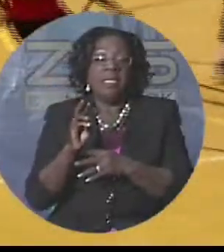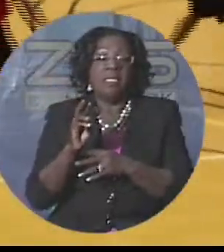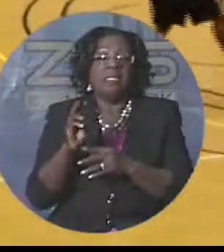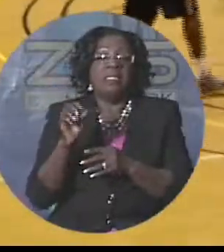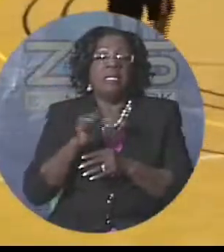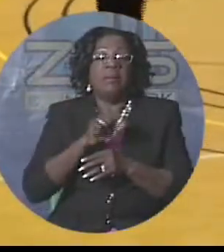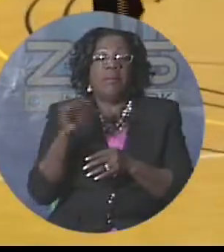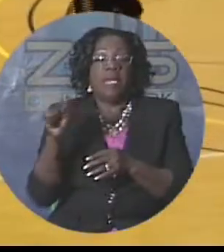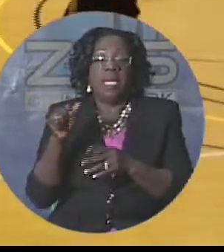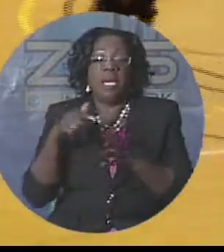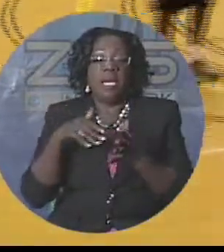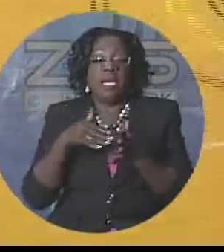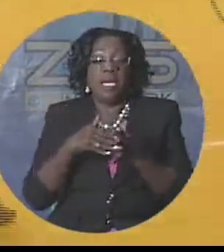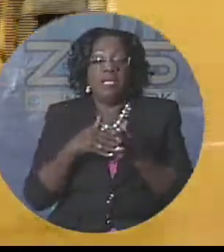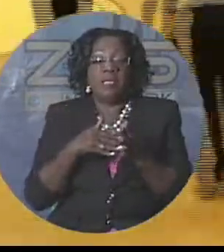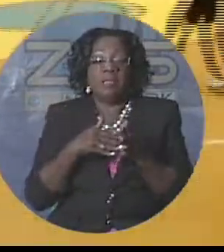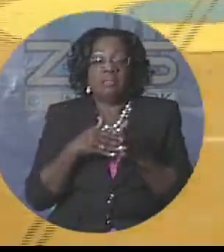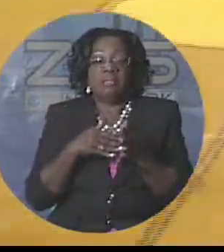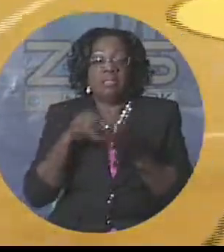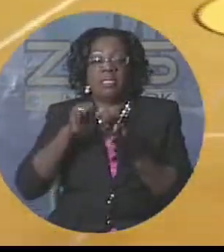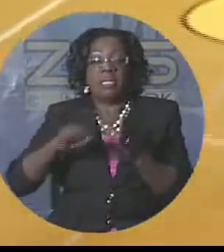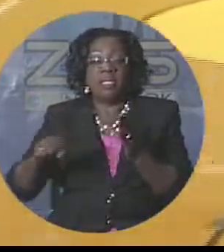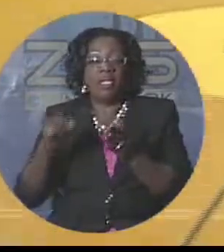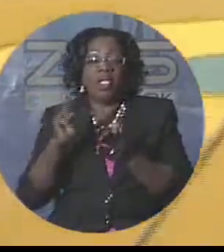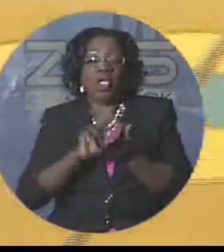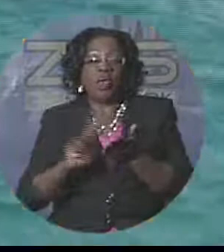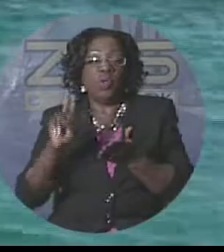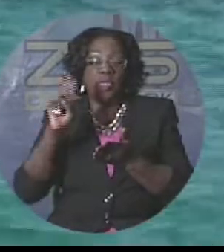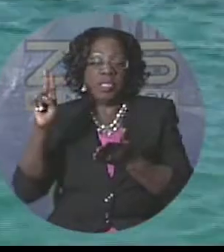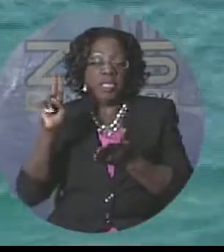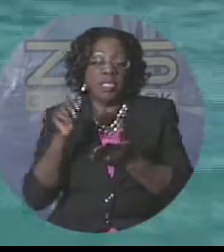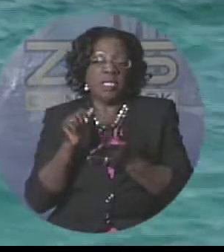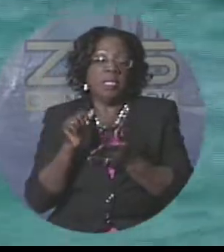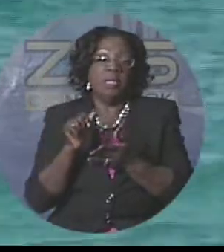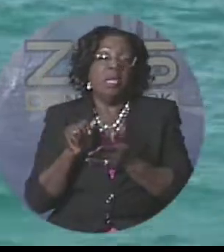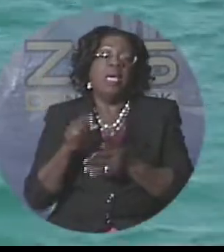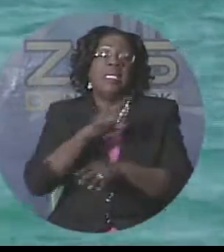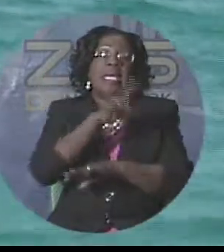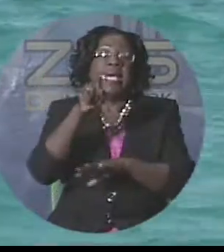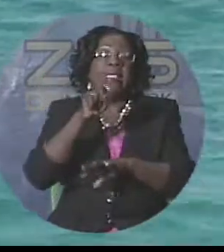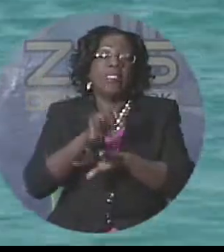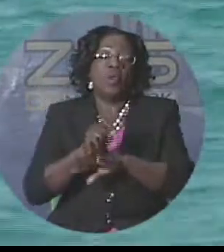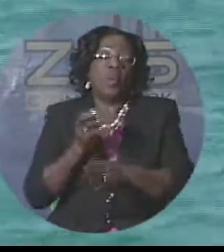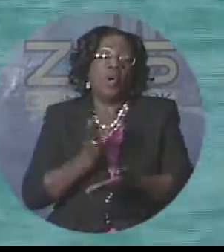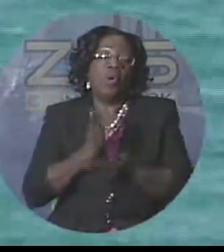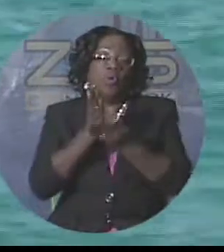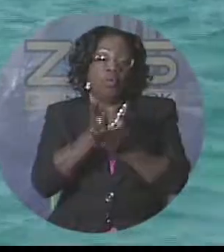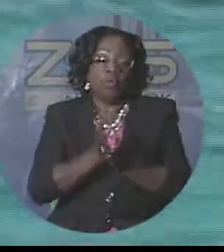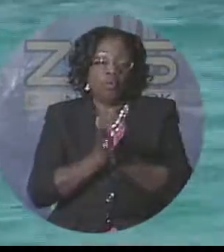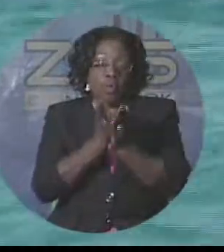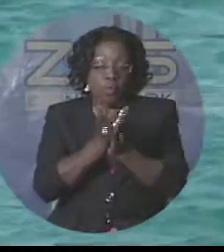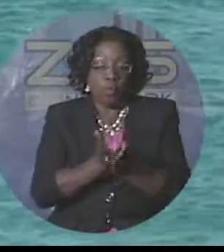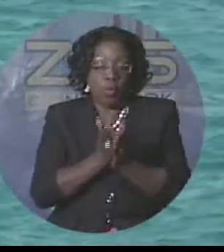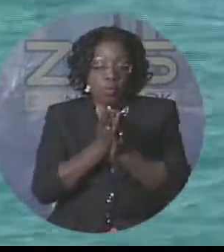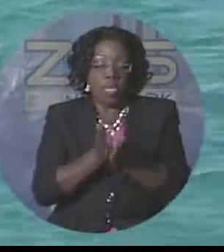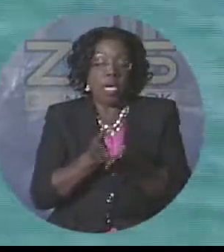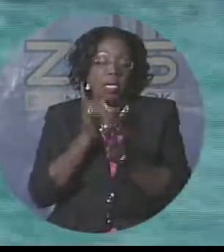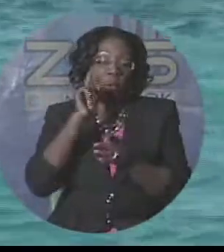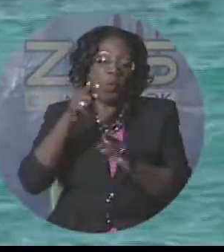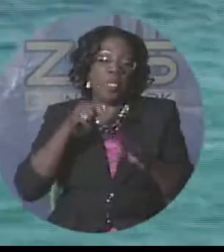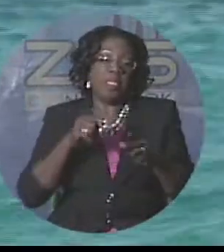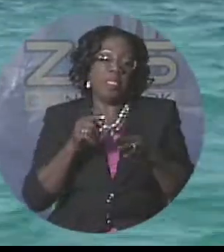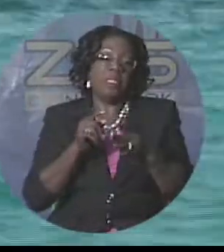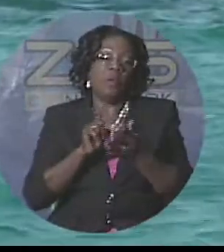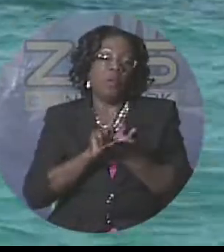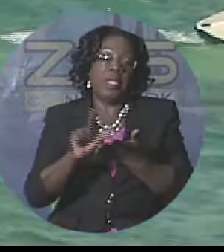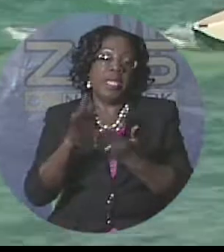CTG Knights will go up against Southern University. The Rollville Class C Regatta on tap for this coming Emancipation